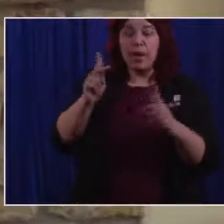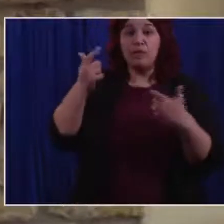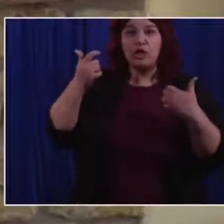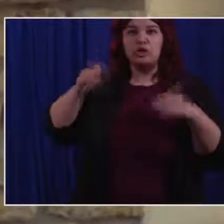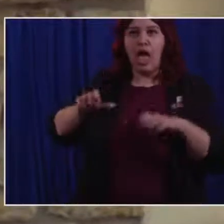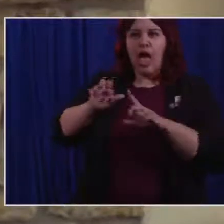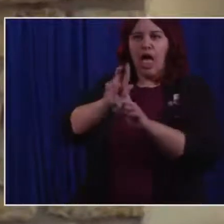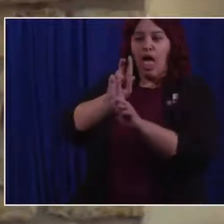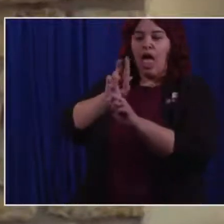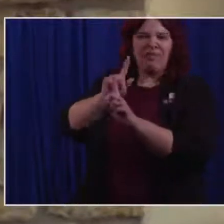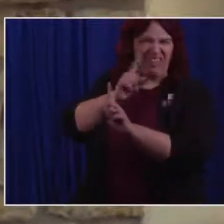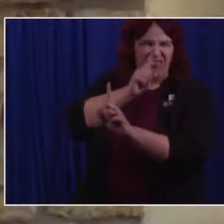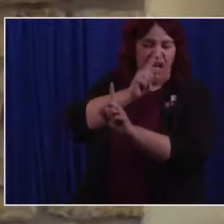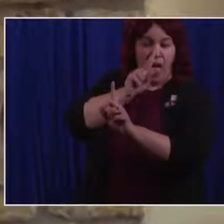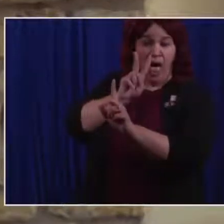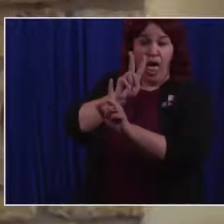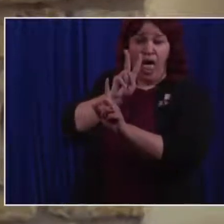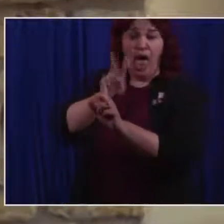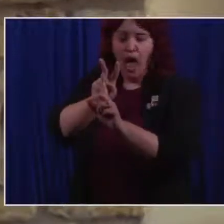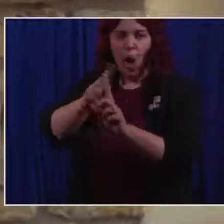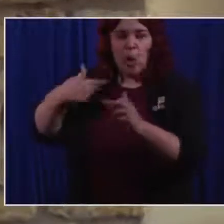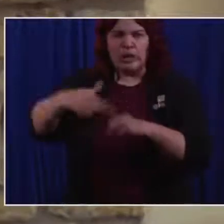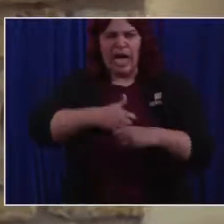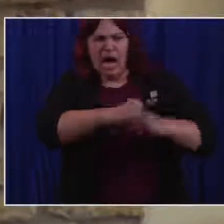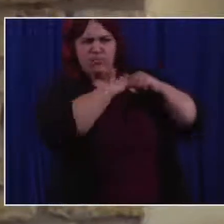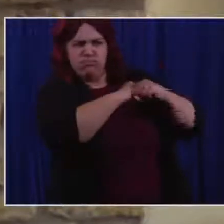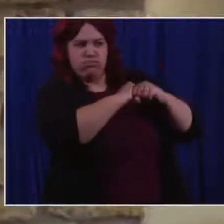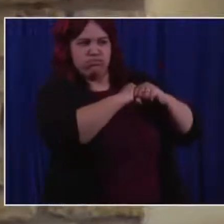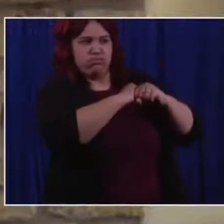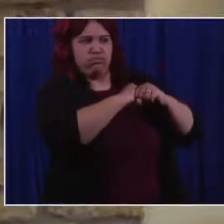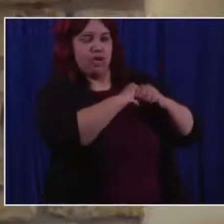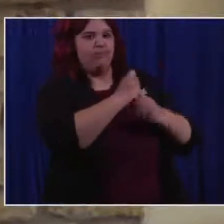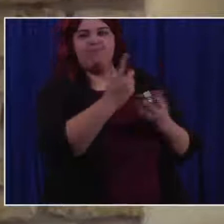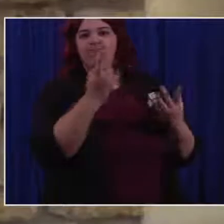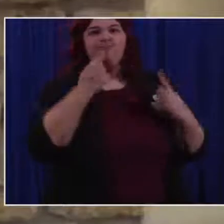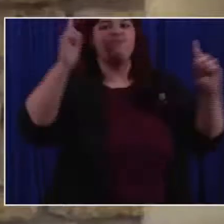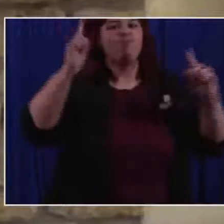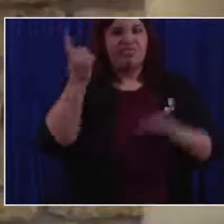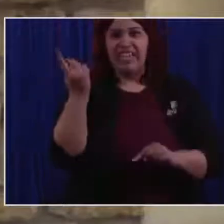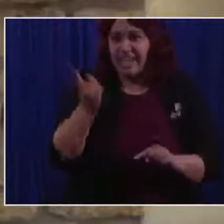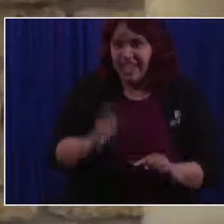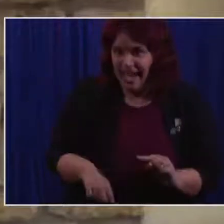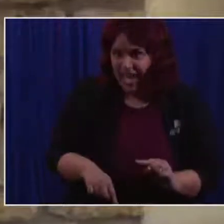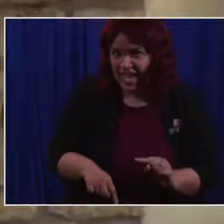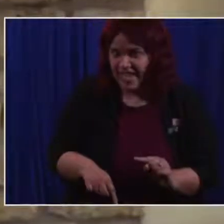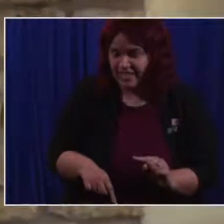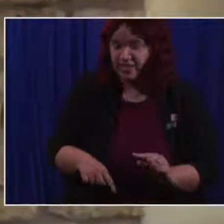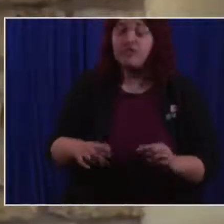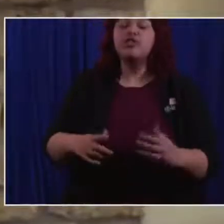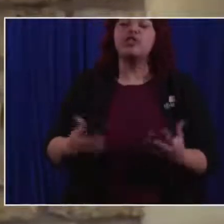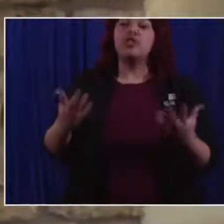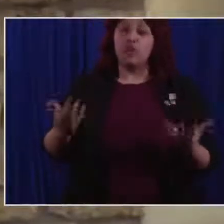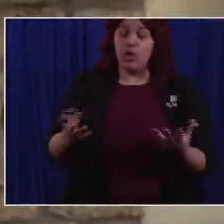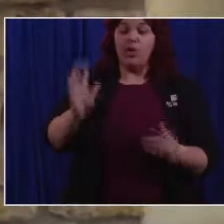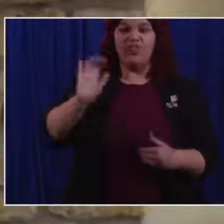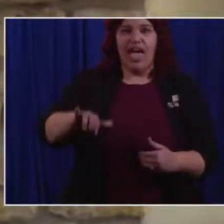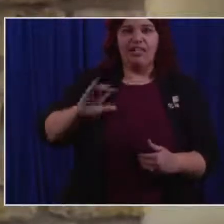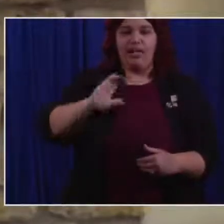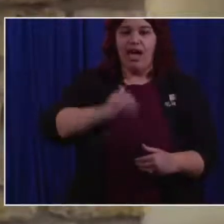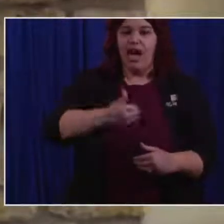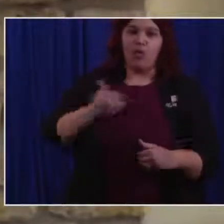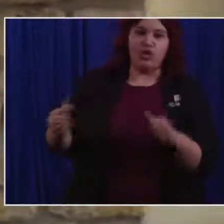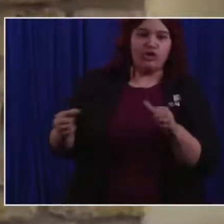and deserving Ohioans who are making claims every single week. These are positive steps. Today, Matt